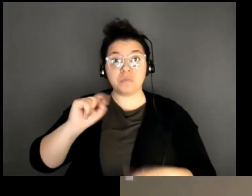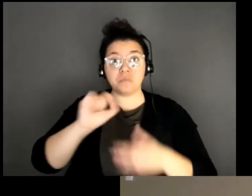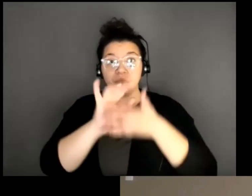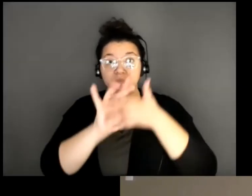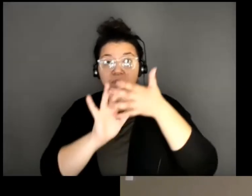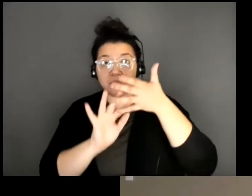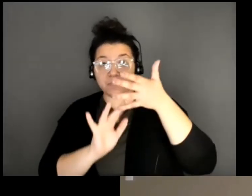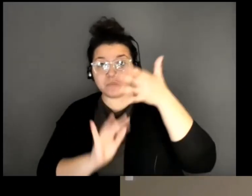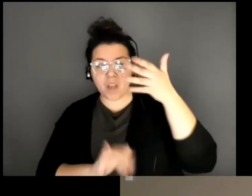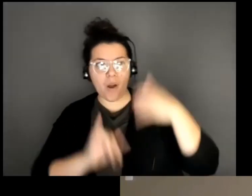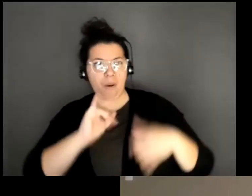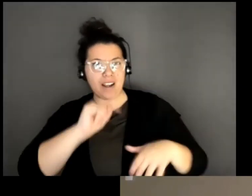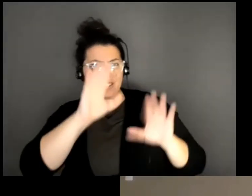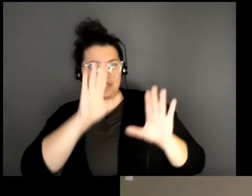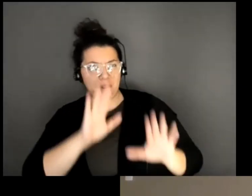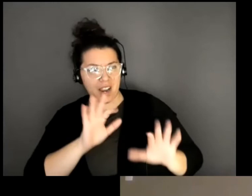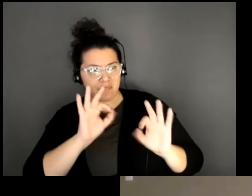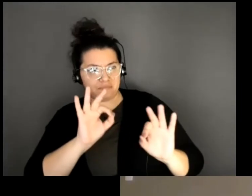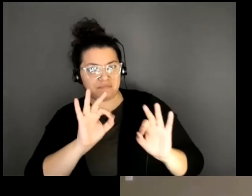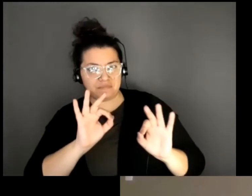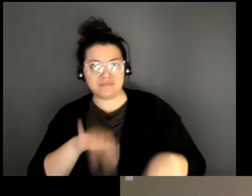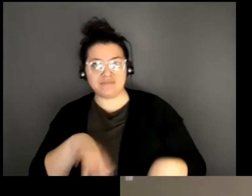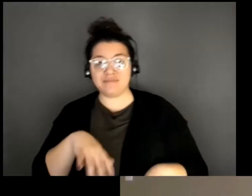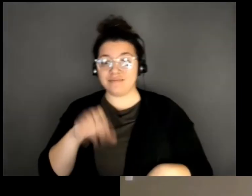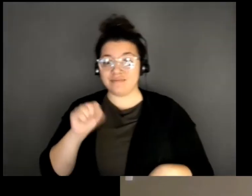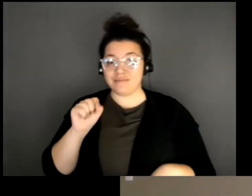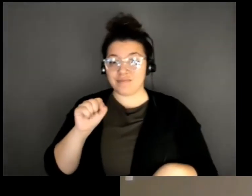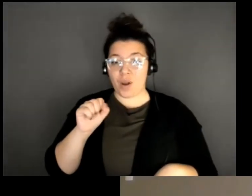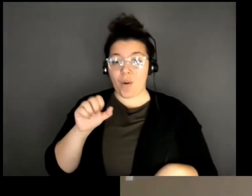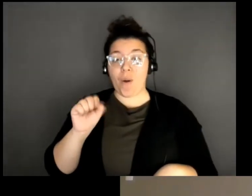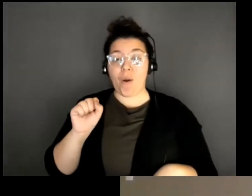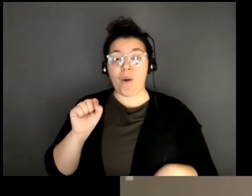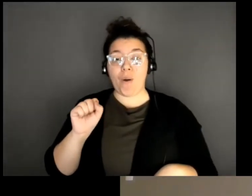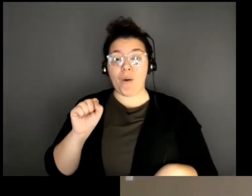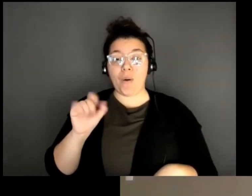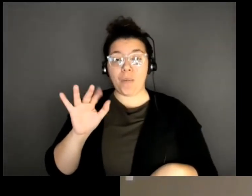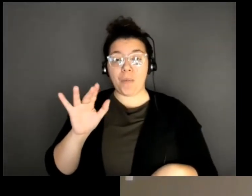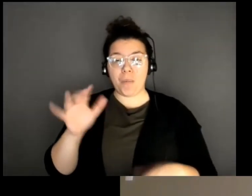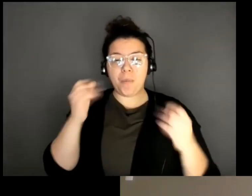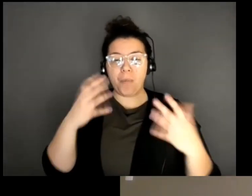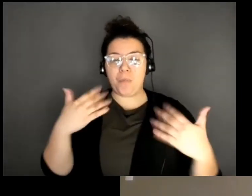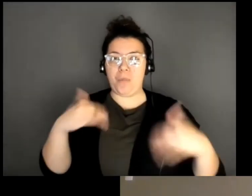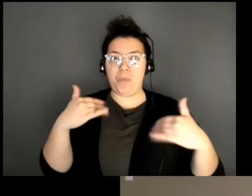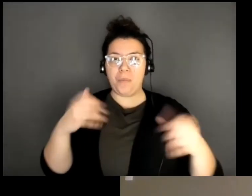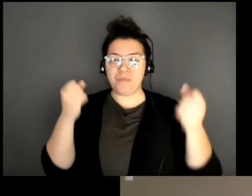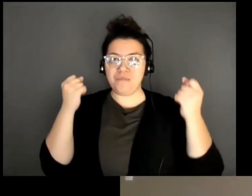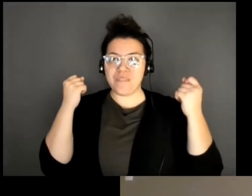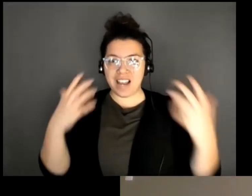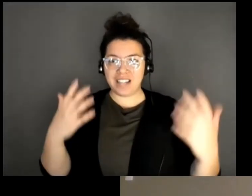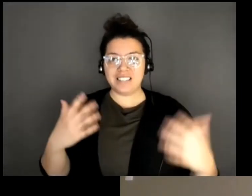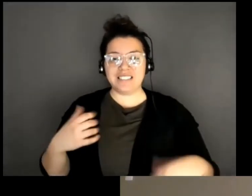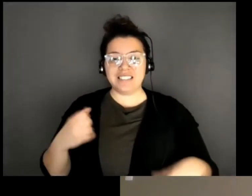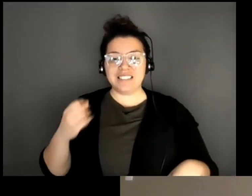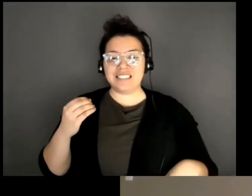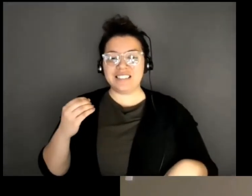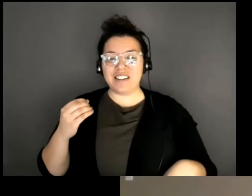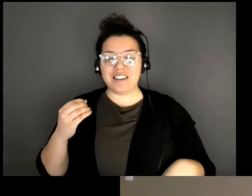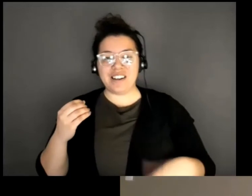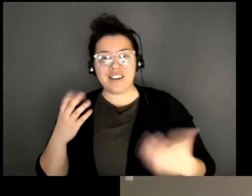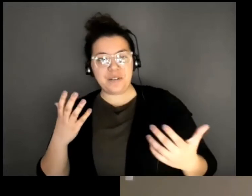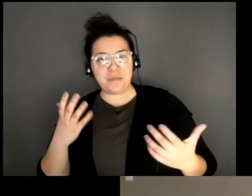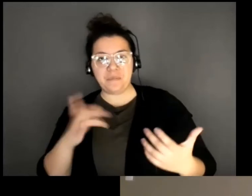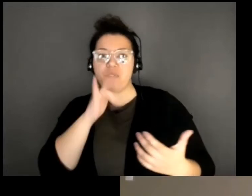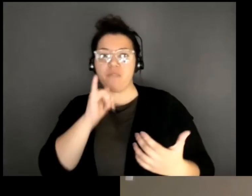great one. Yeah, this is awesome. Yeah, this is great. Whoa, sous chef, I can't even keep up. Great. So another question that just, again, a very practical